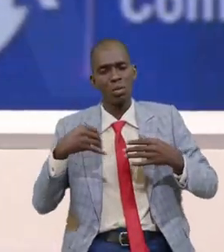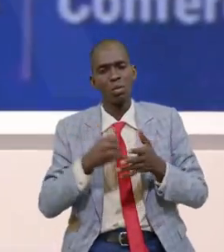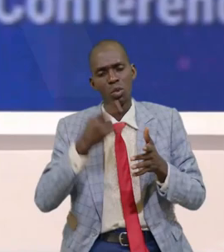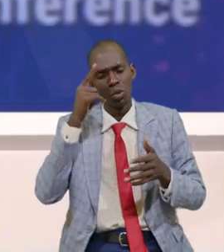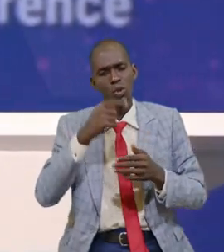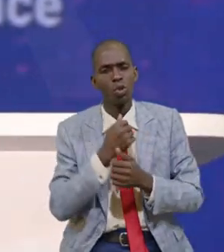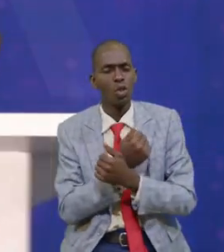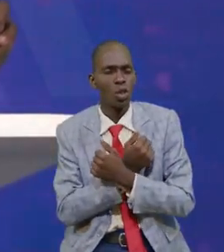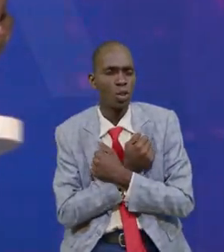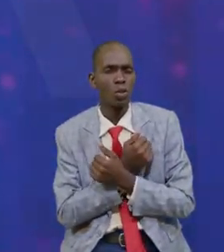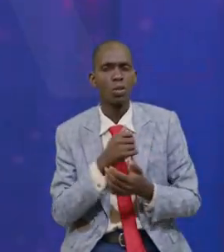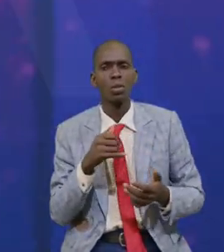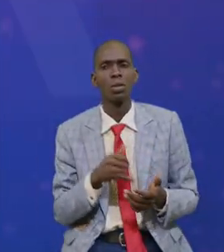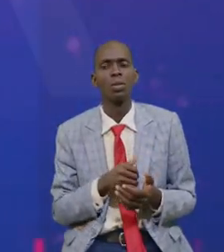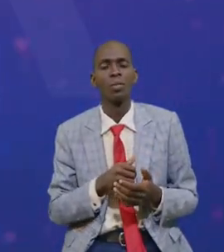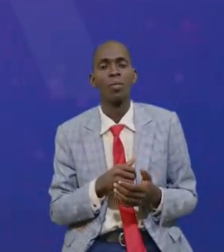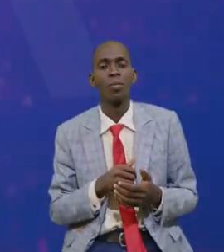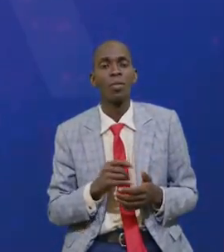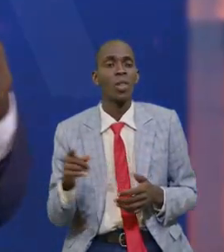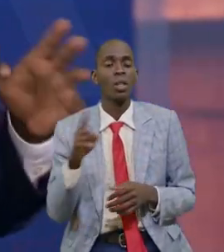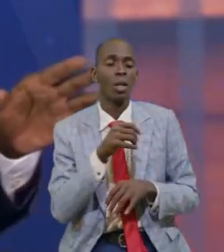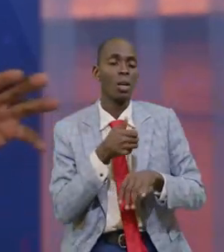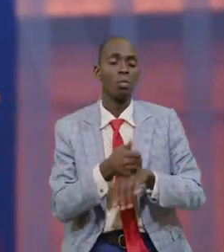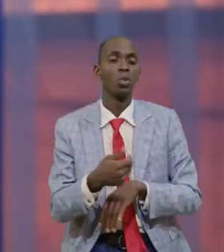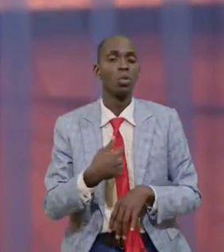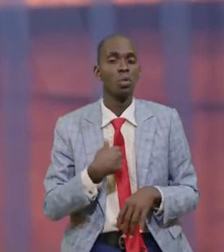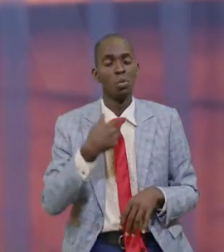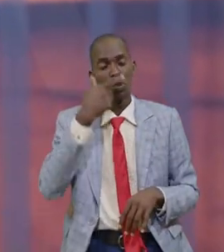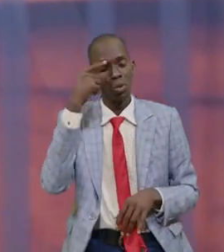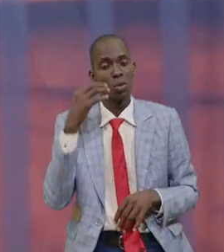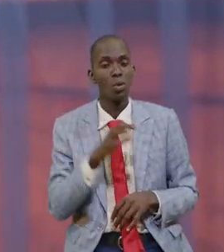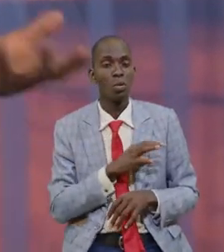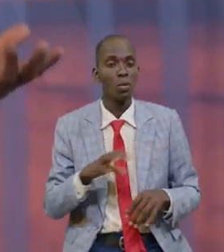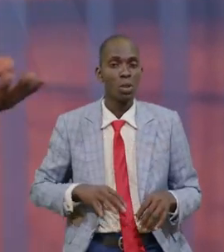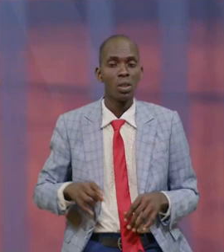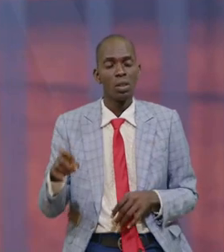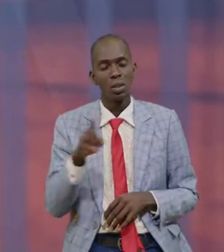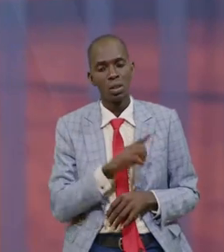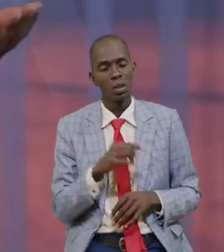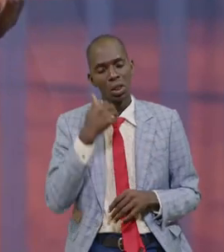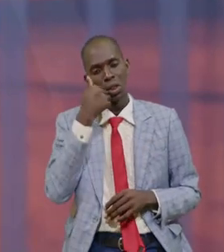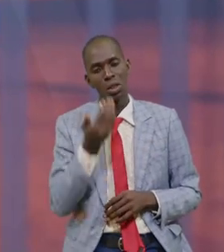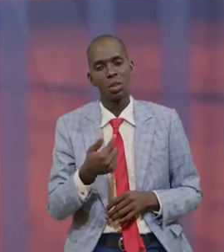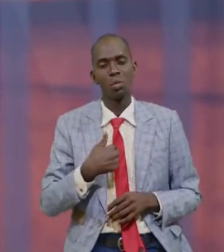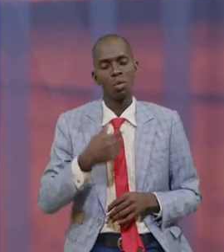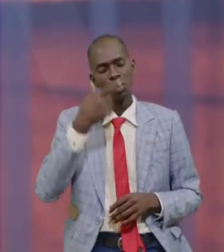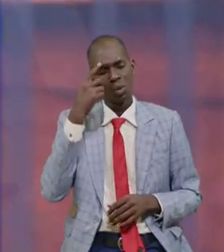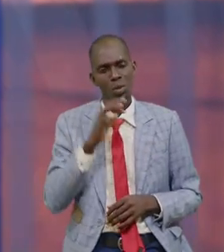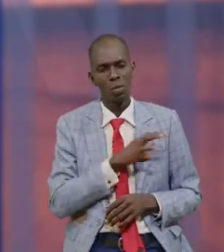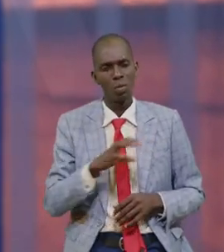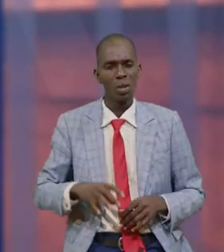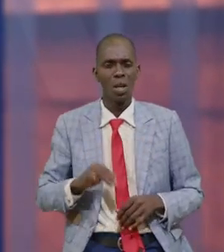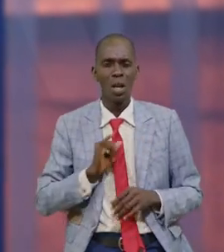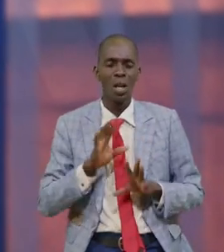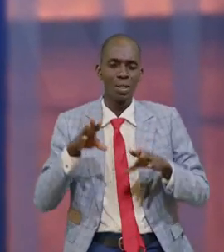They insult me because of Christ. They reproach me because of Christ. I take that like